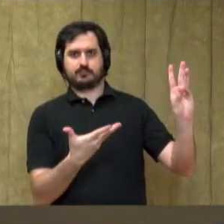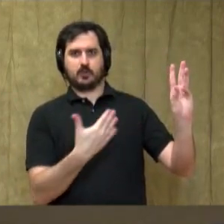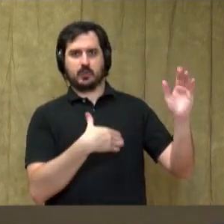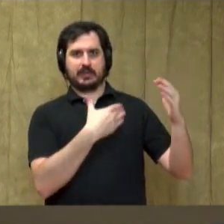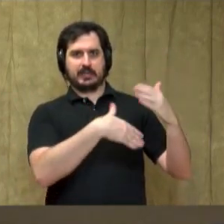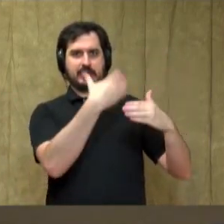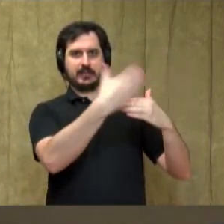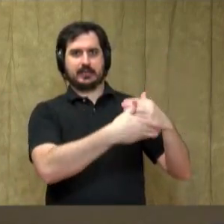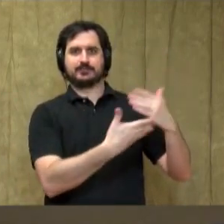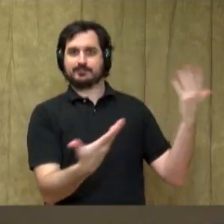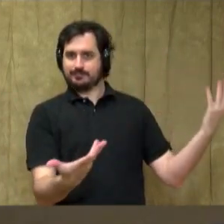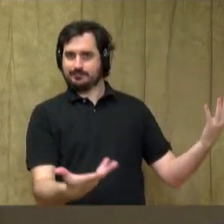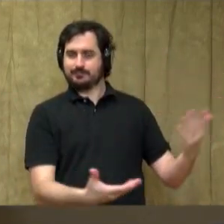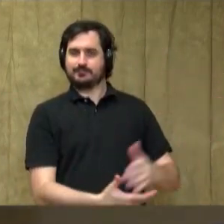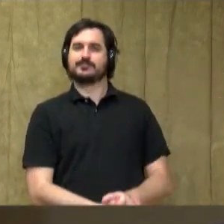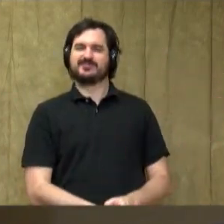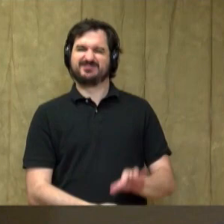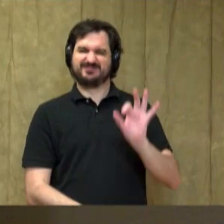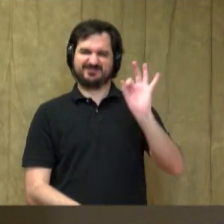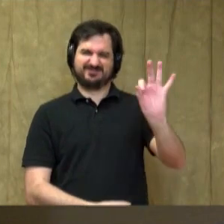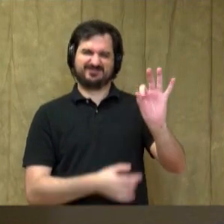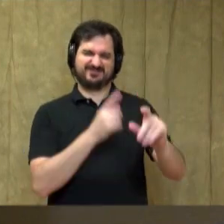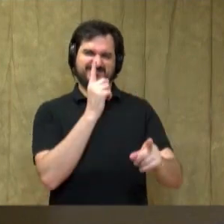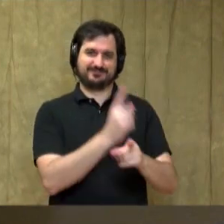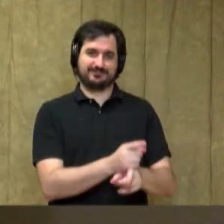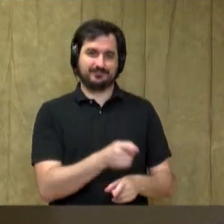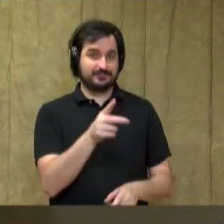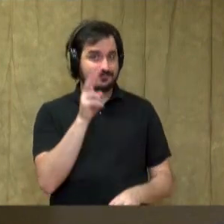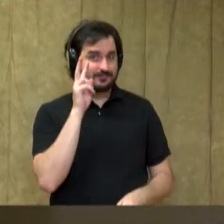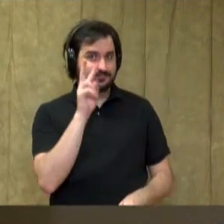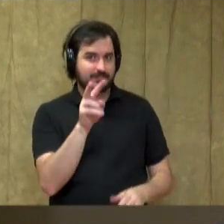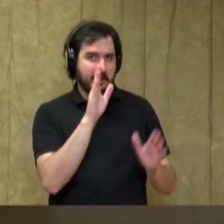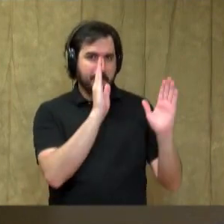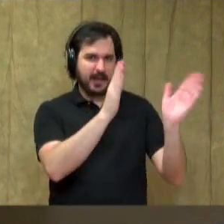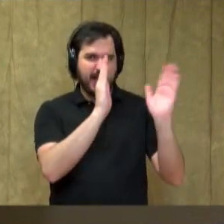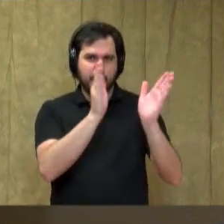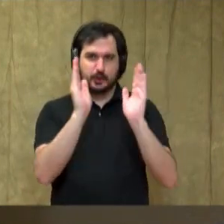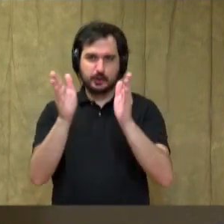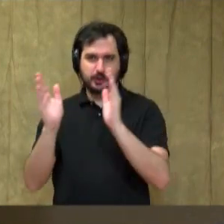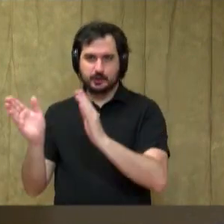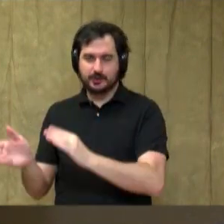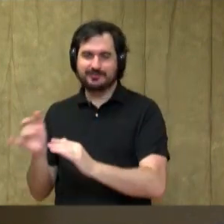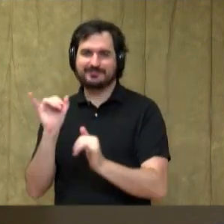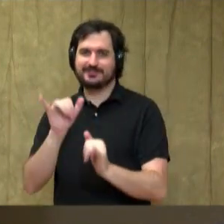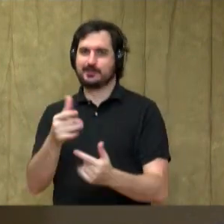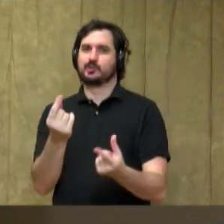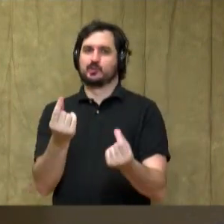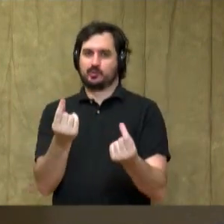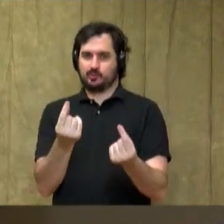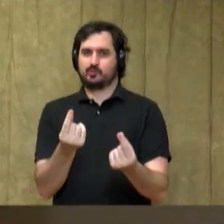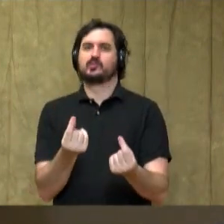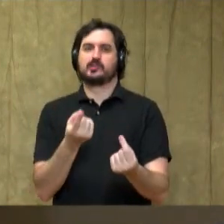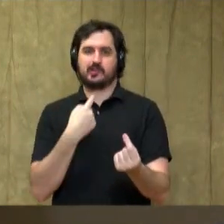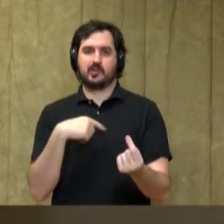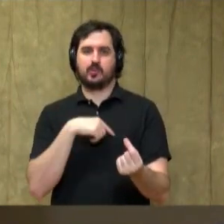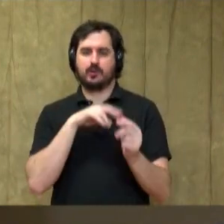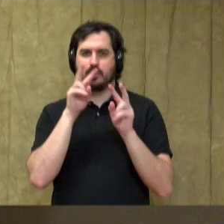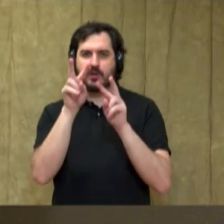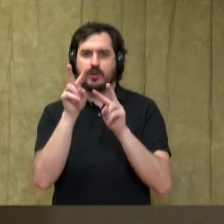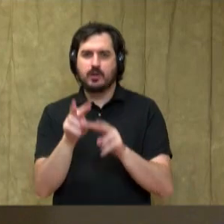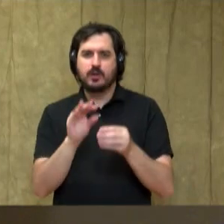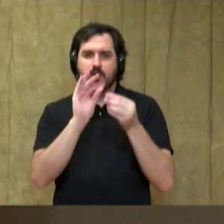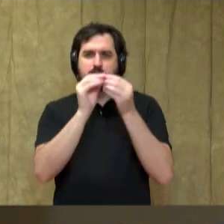table? Yeah, it'd be 9. Are you starting to see a pattern? Because that's what we're doing. We're looking at terms